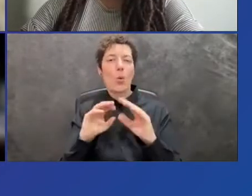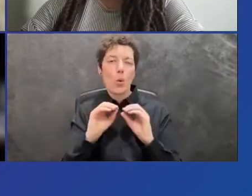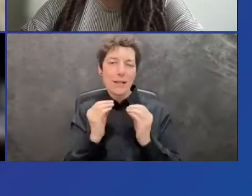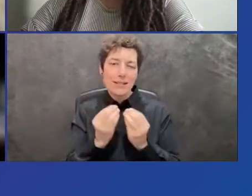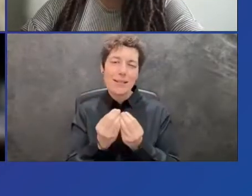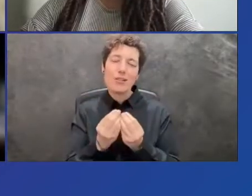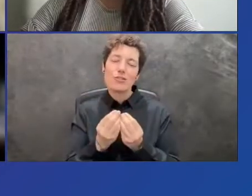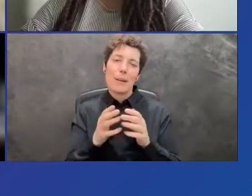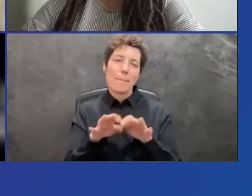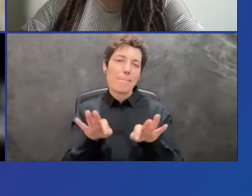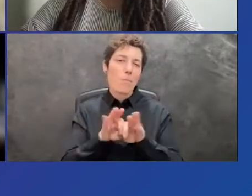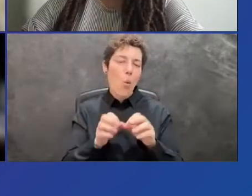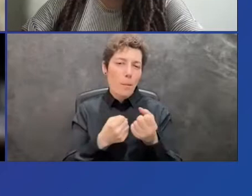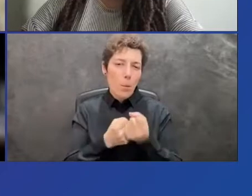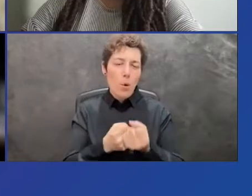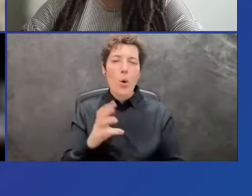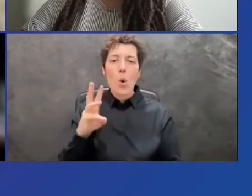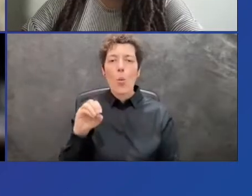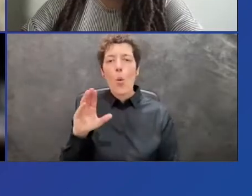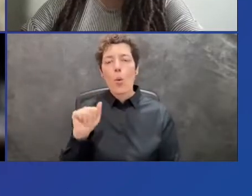us. WOCA, IABD,